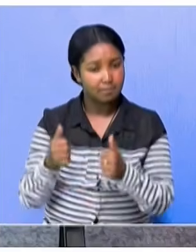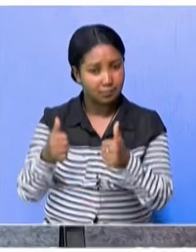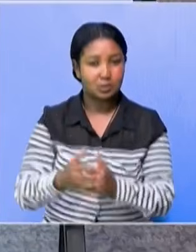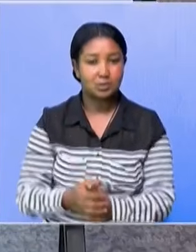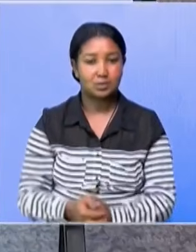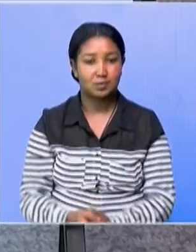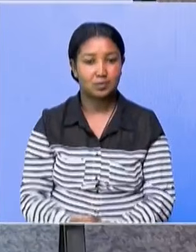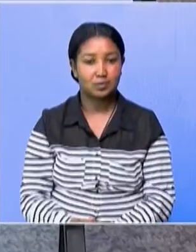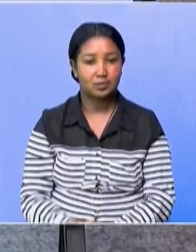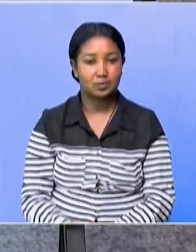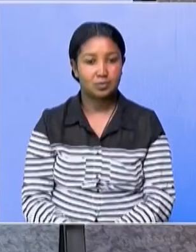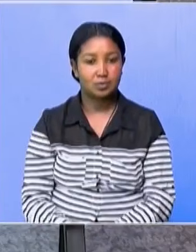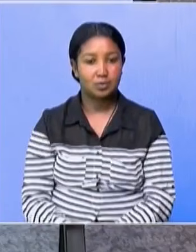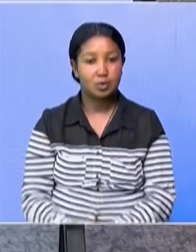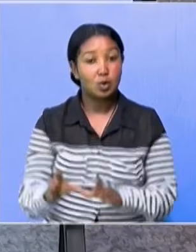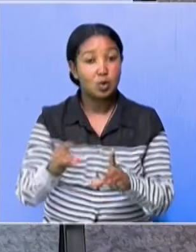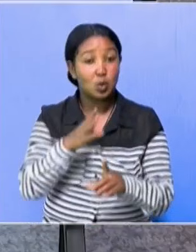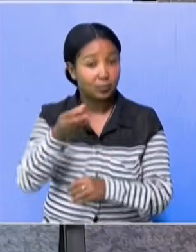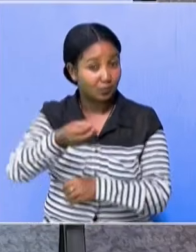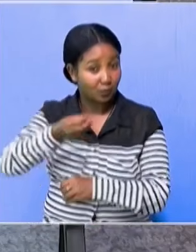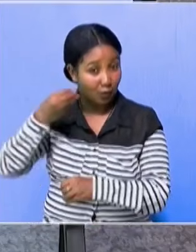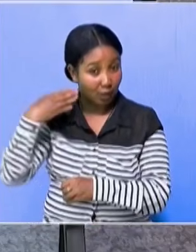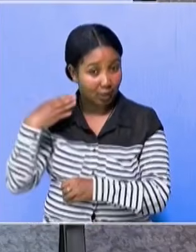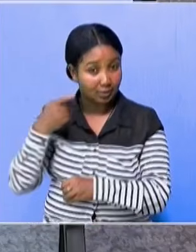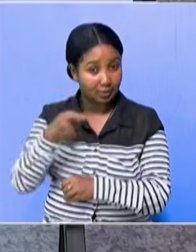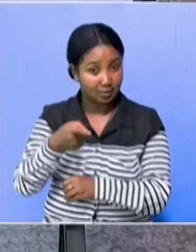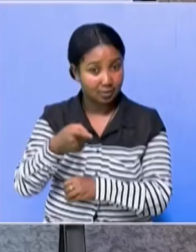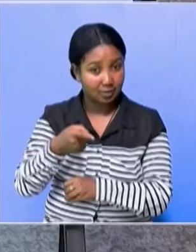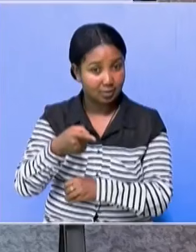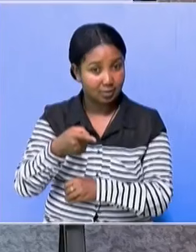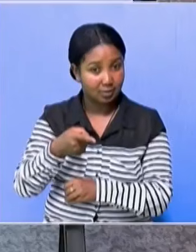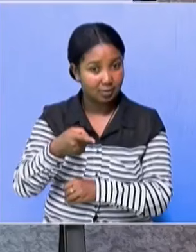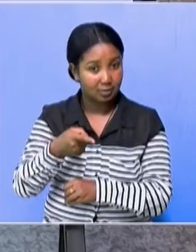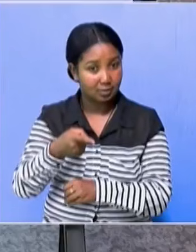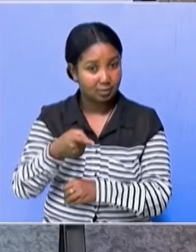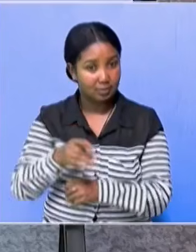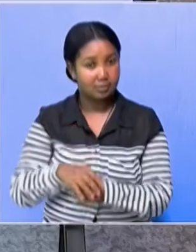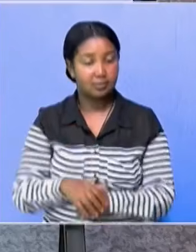interesting. Don't forget